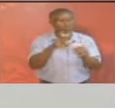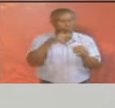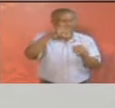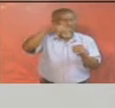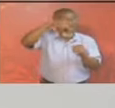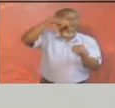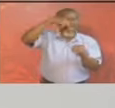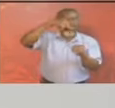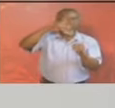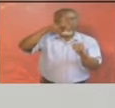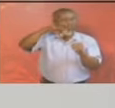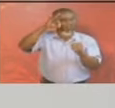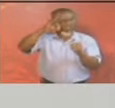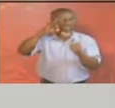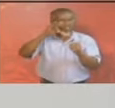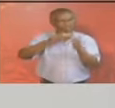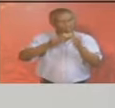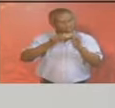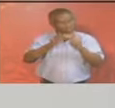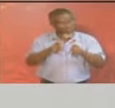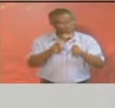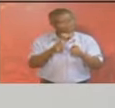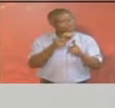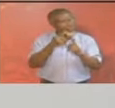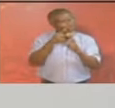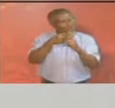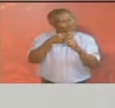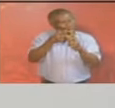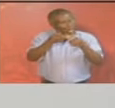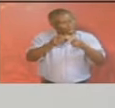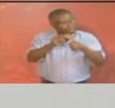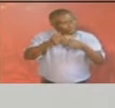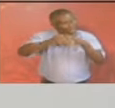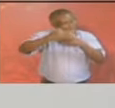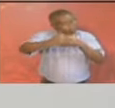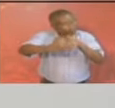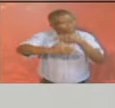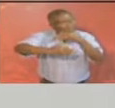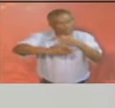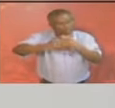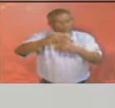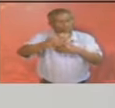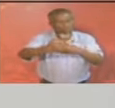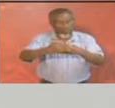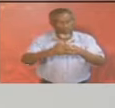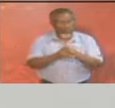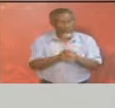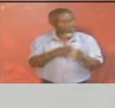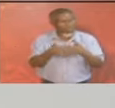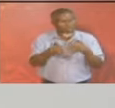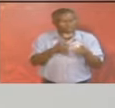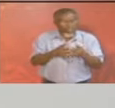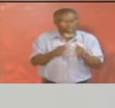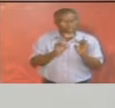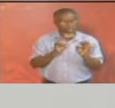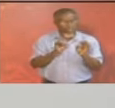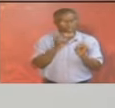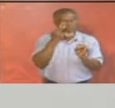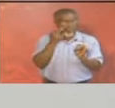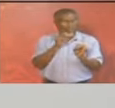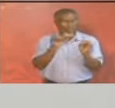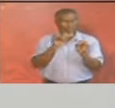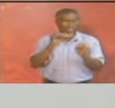these individuals have become positive subsequent to their contact with you, even if they don't have symptoms. So we do pick up a fair